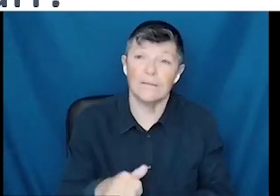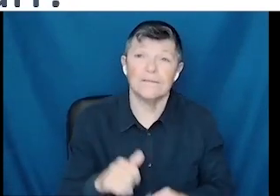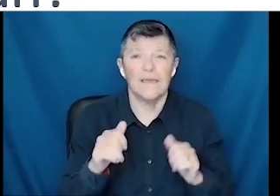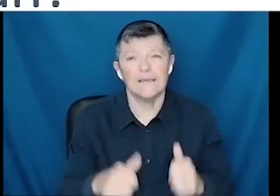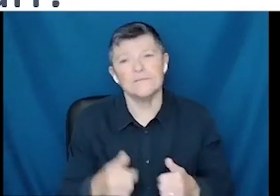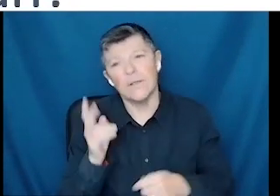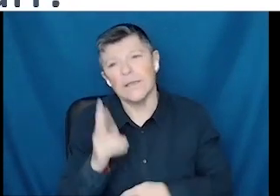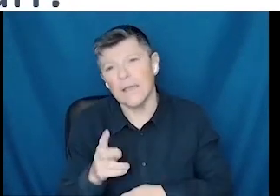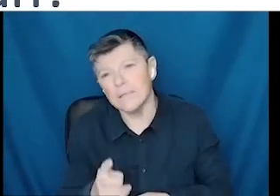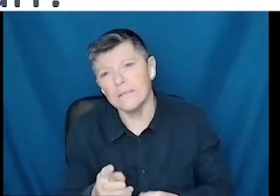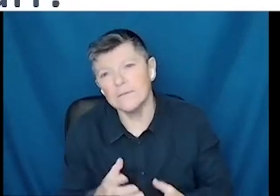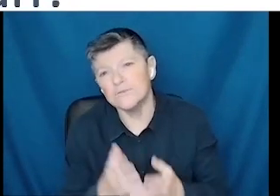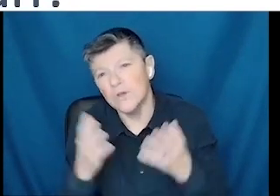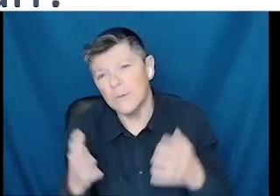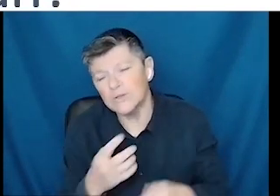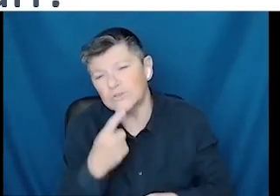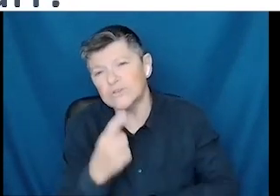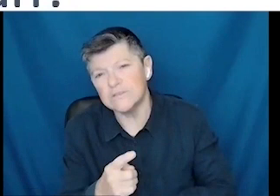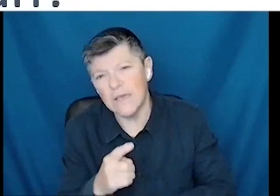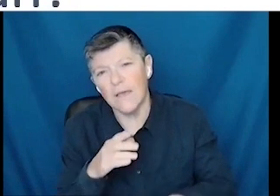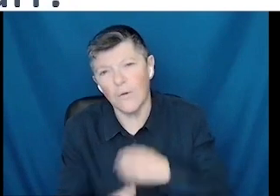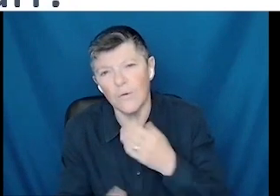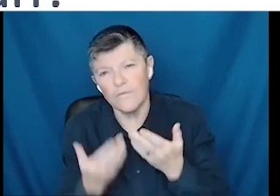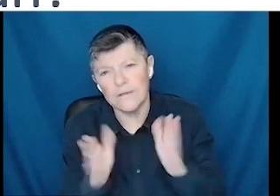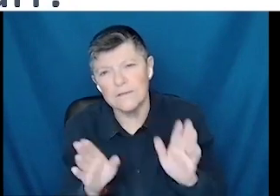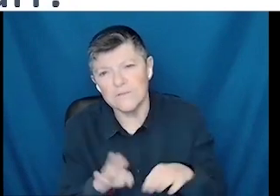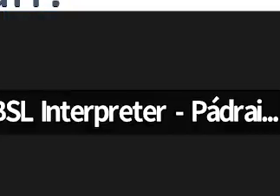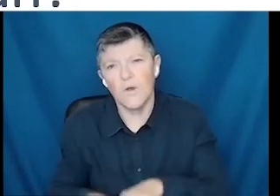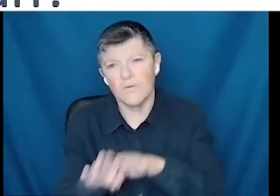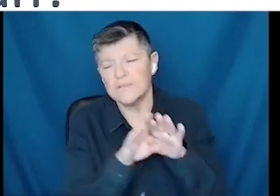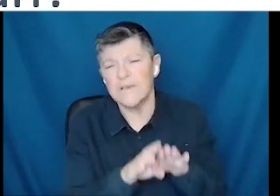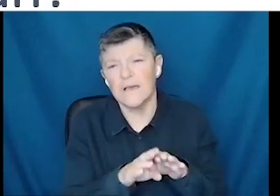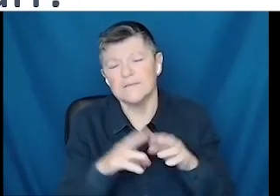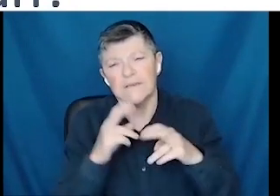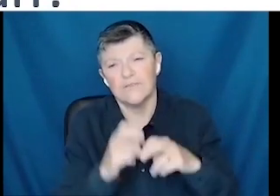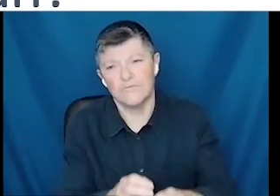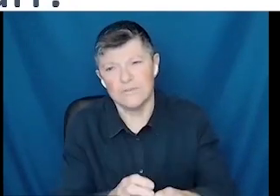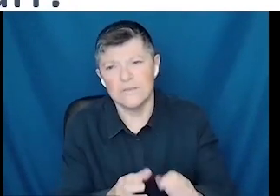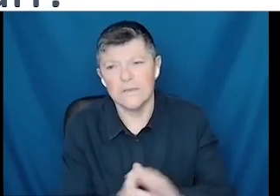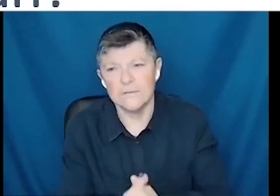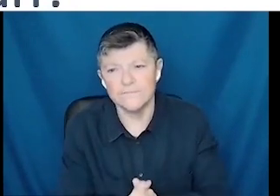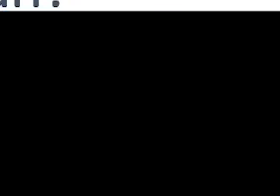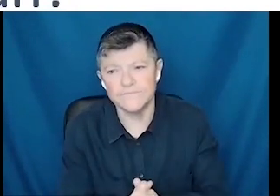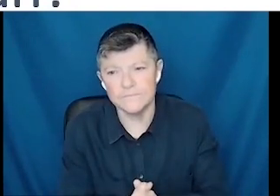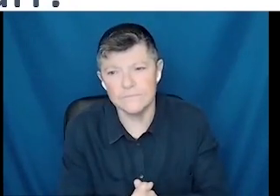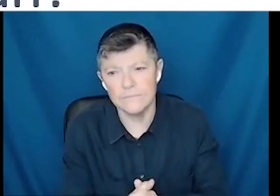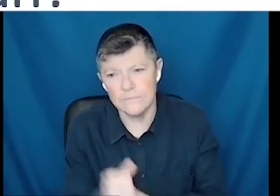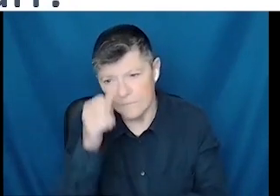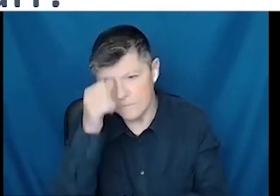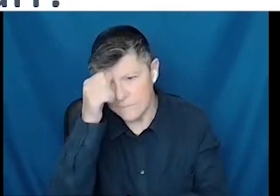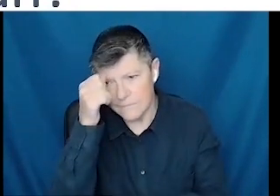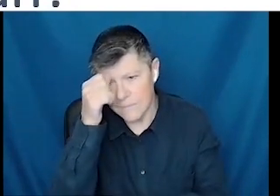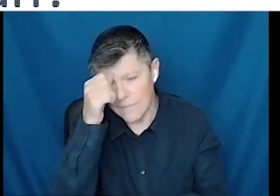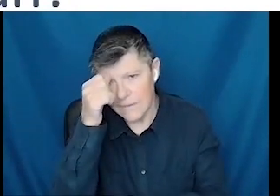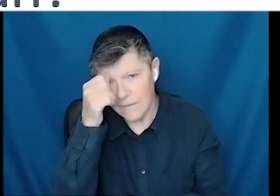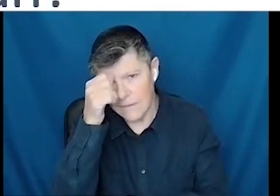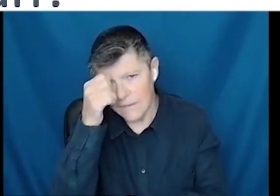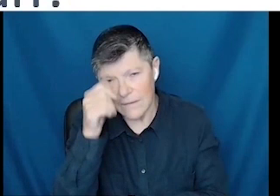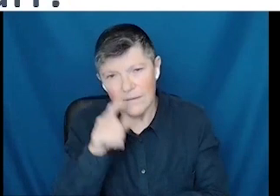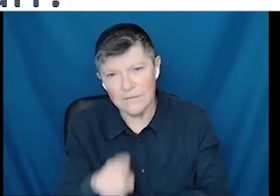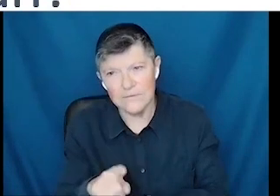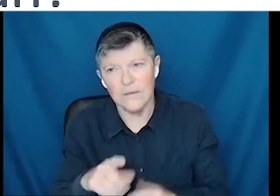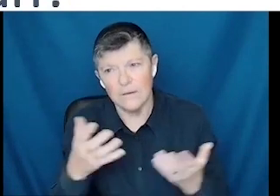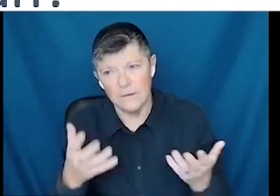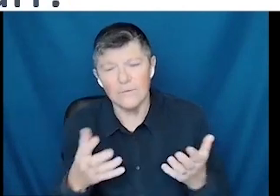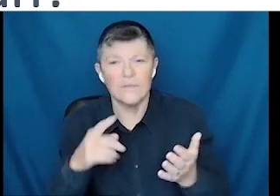to democratizing research. And to ensure that our toolkit then was in fact needed, and it was just